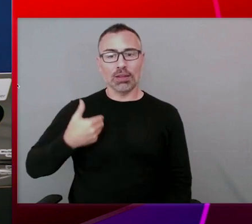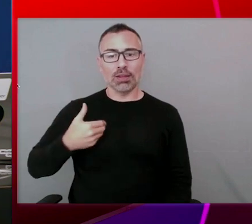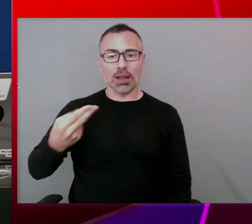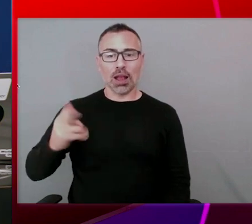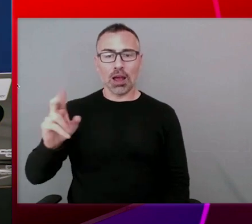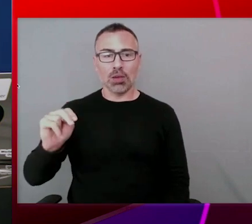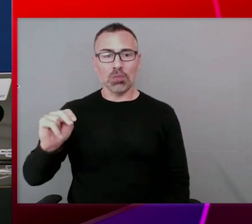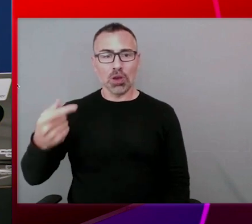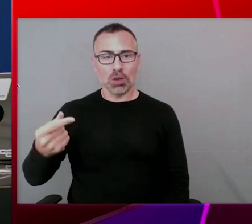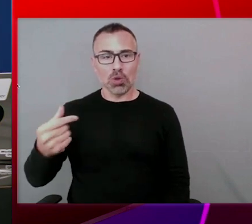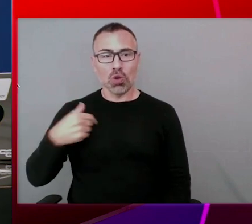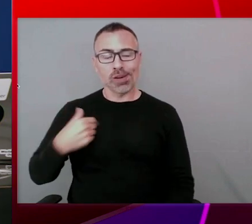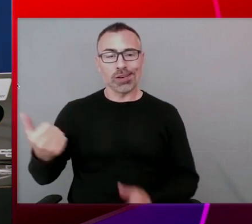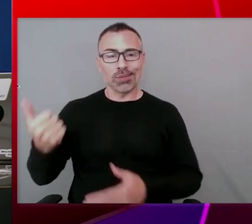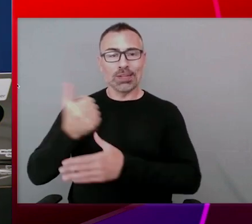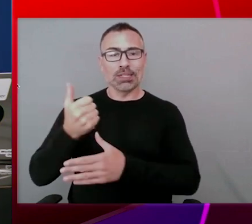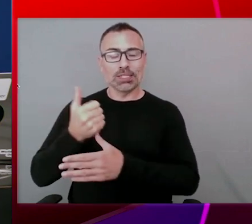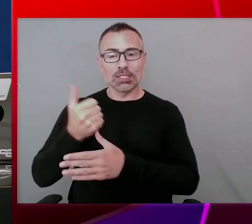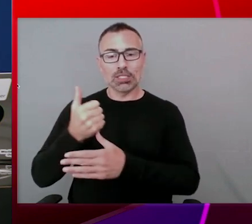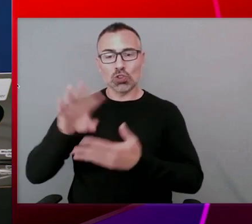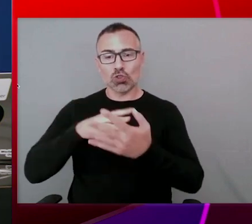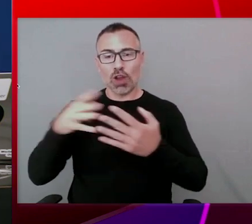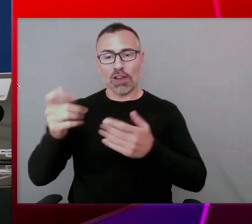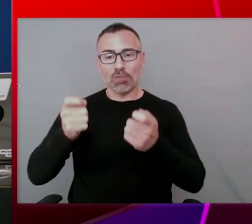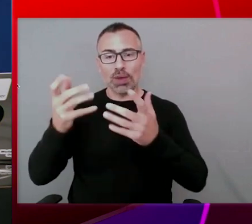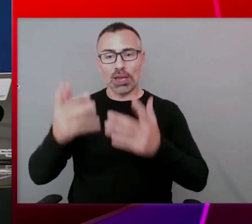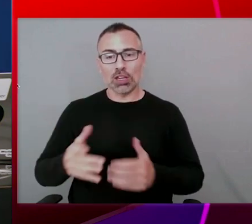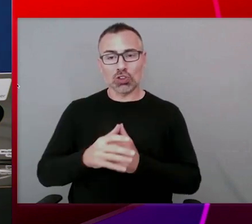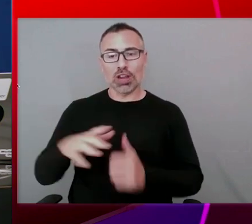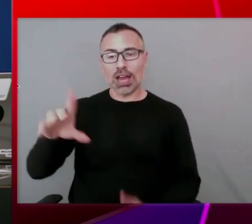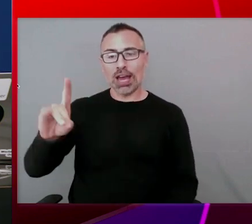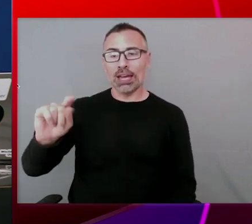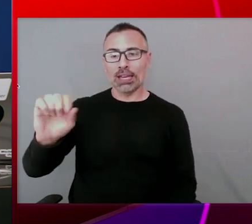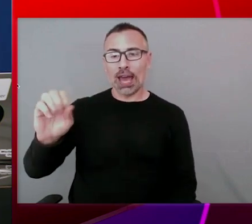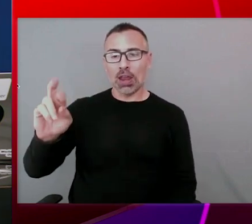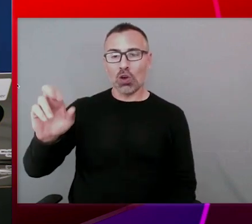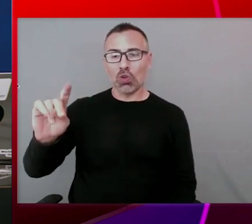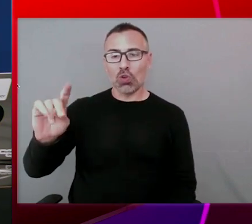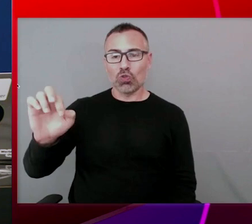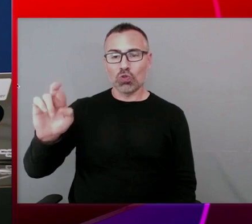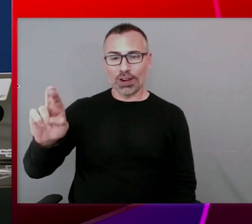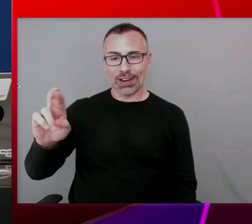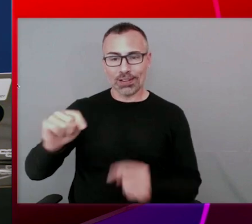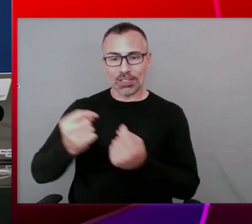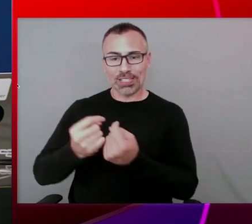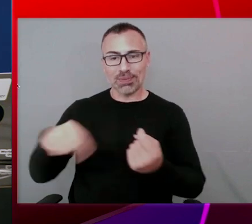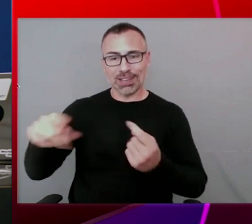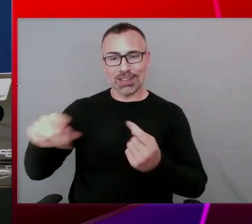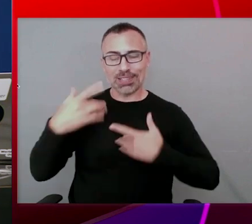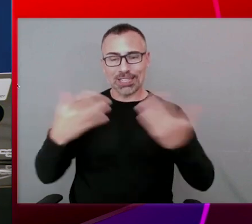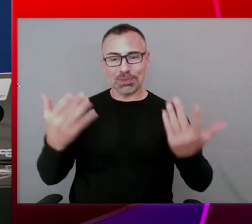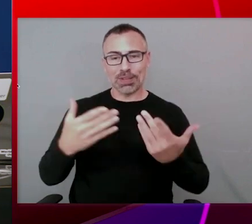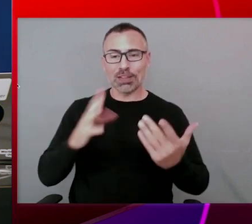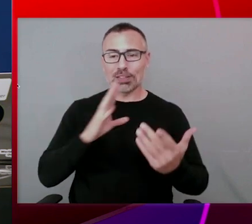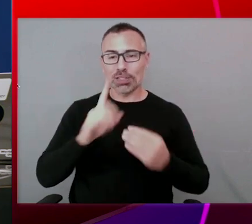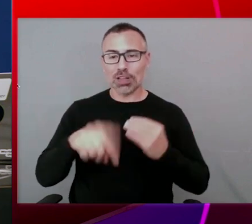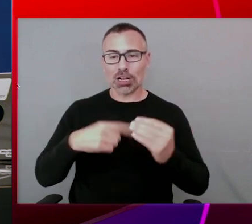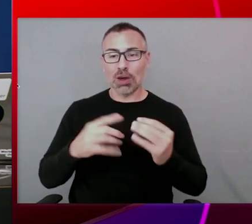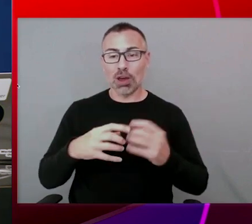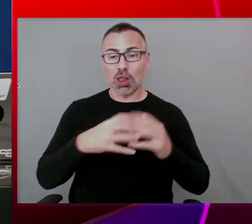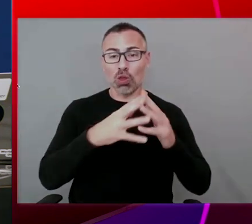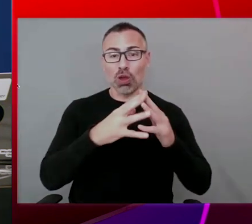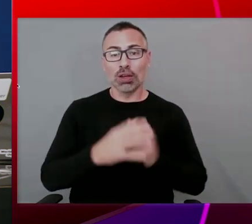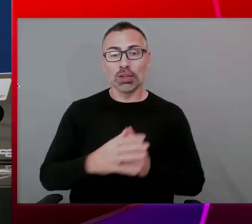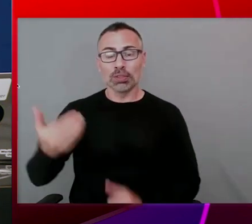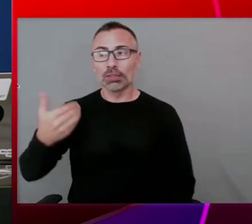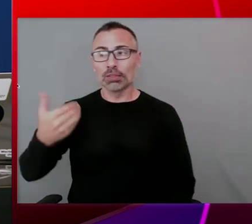Product Manager at Data Wrangler team. I'm very excited to be here today to talk about the launch that we have. And Arun? Hey, I'm Arun Shankar. I'm